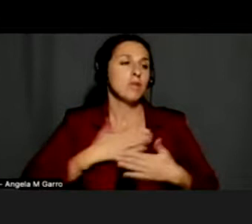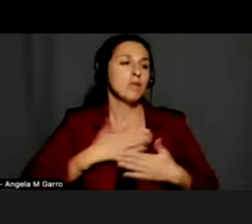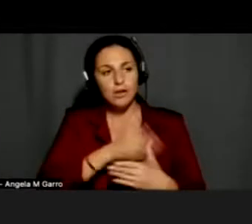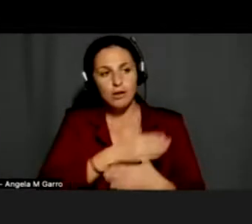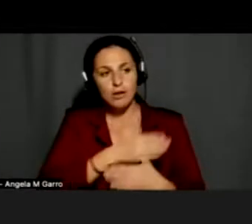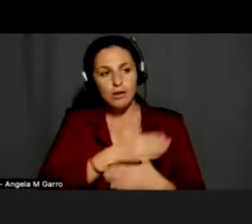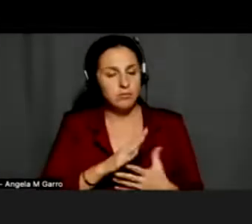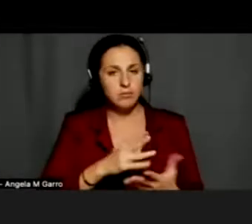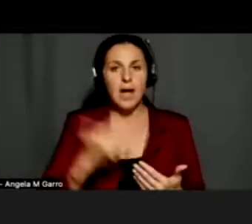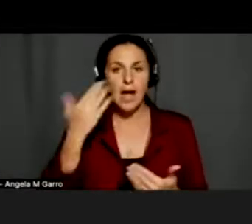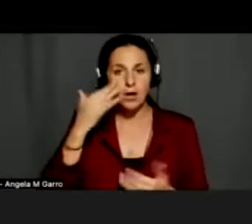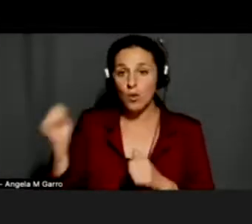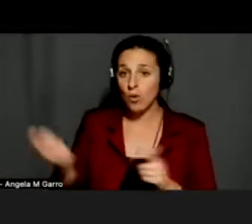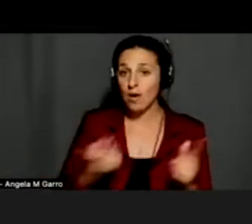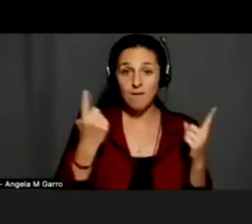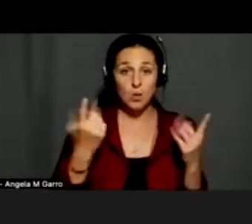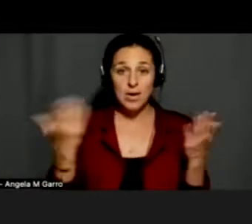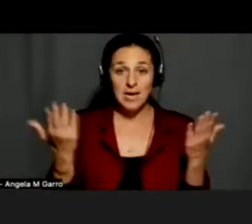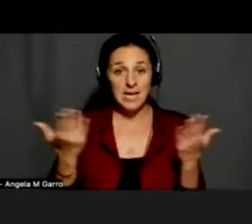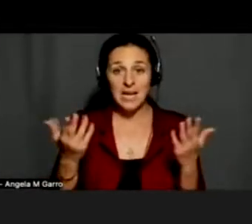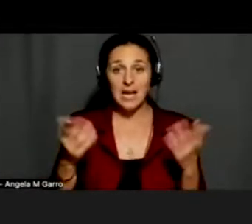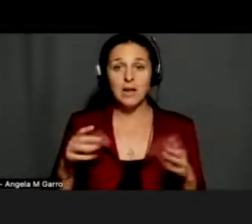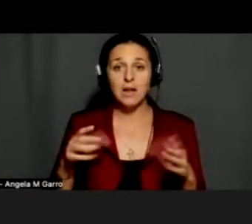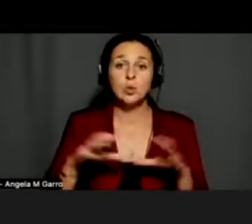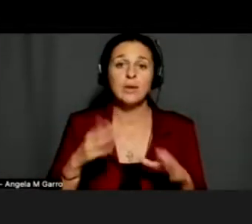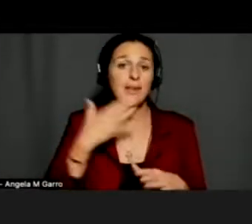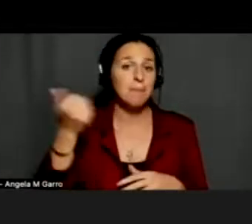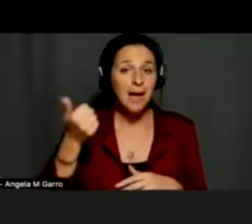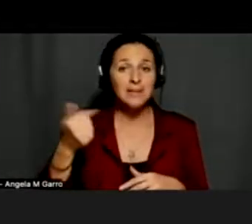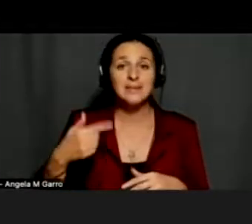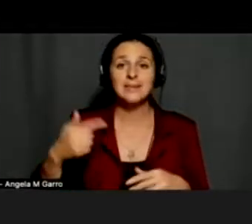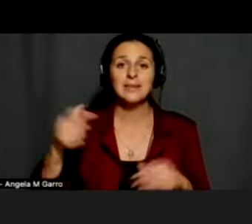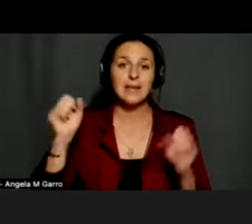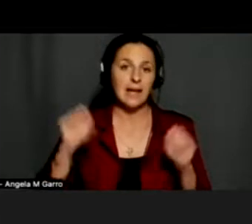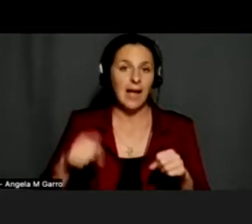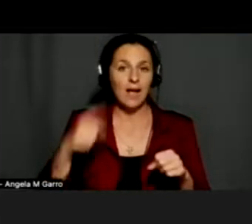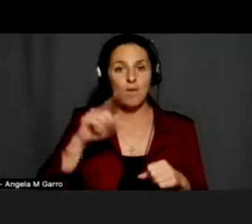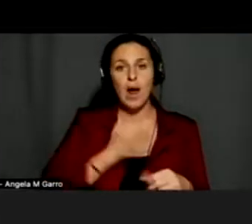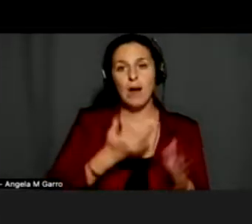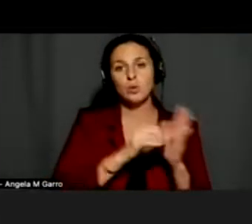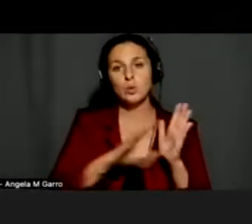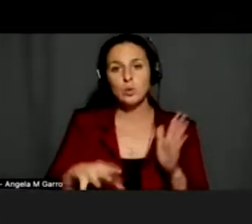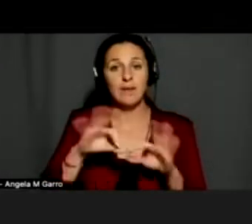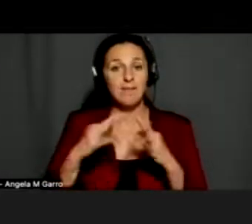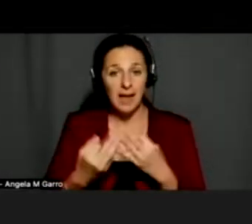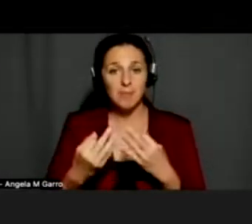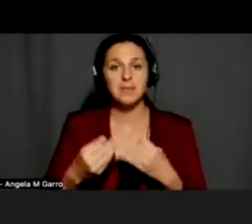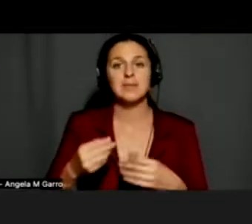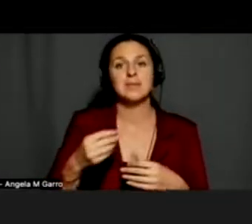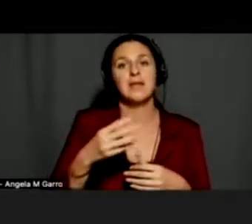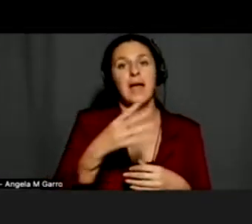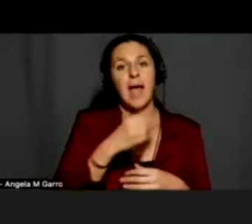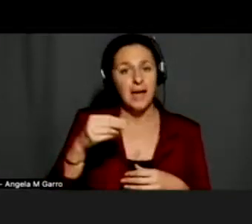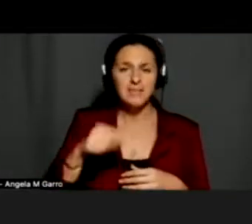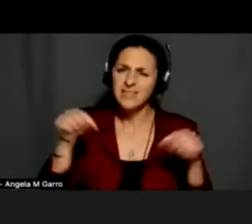I know everyone here is doing the best that they can for our students and their families, and that's why and these conversations are